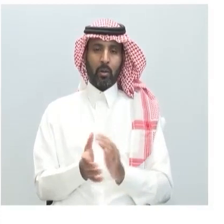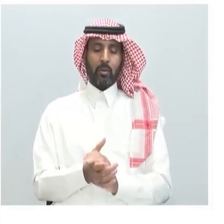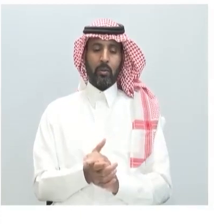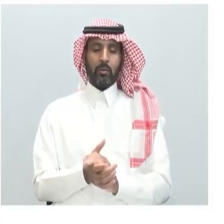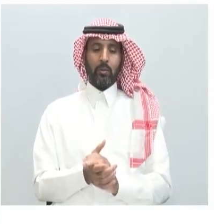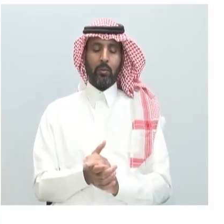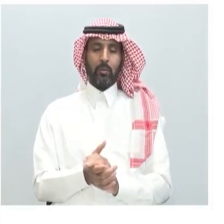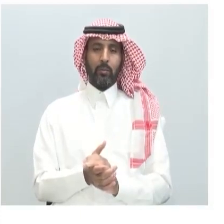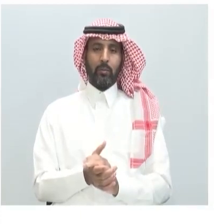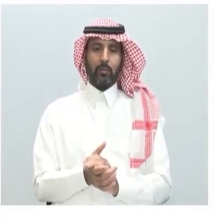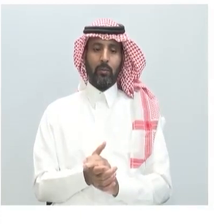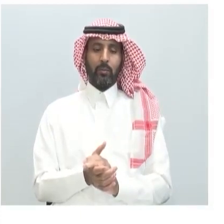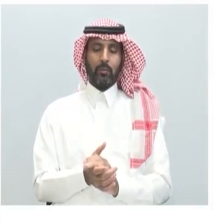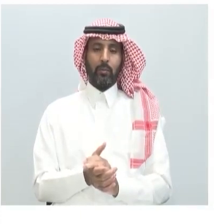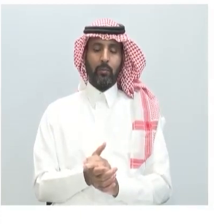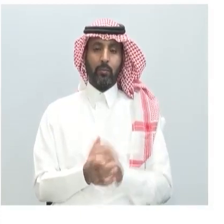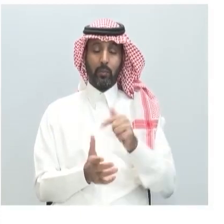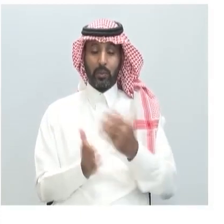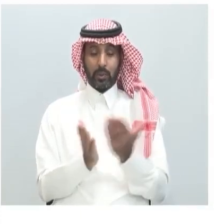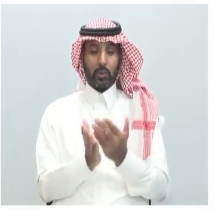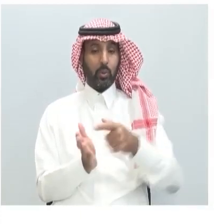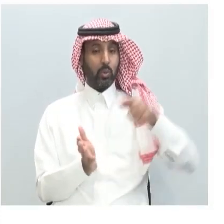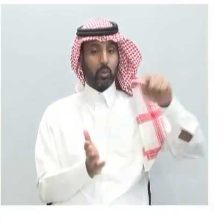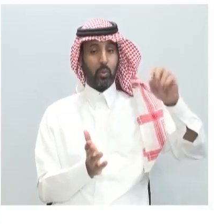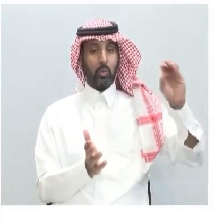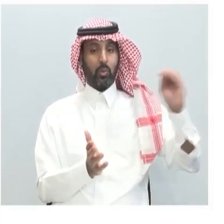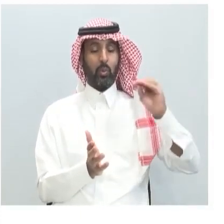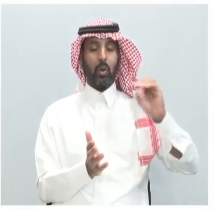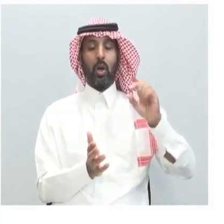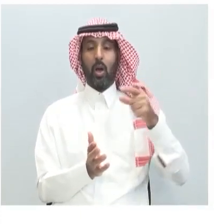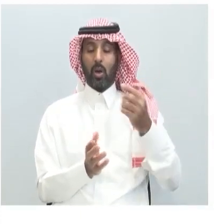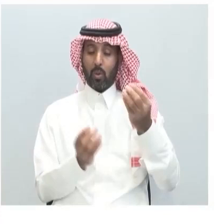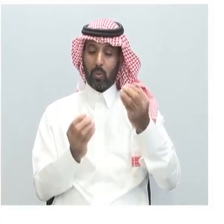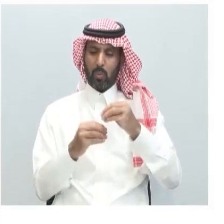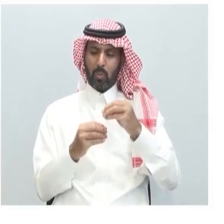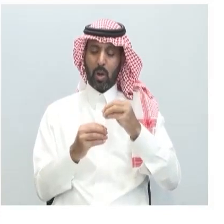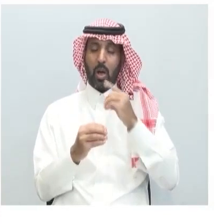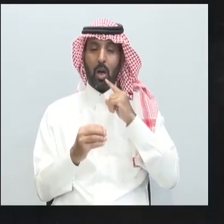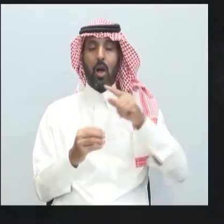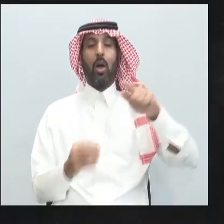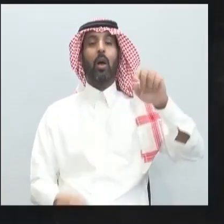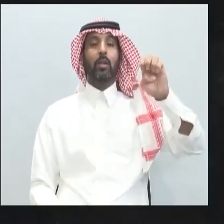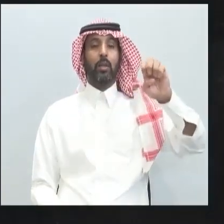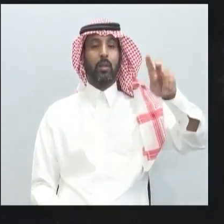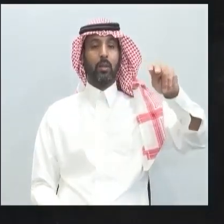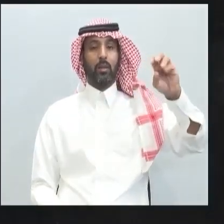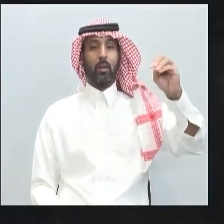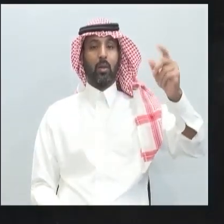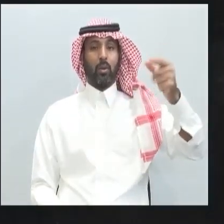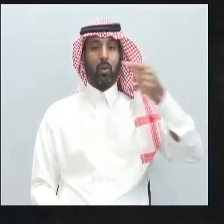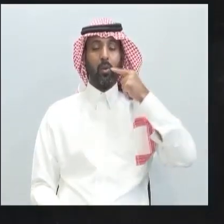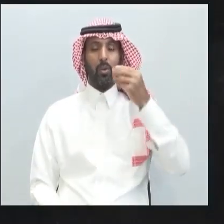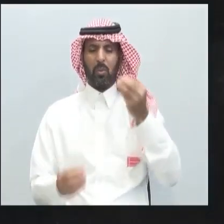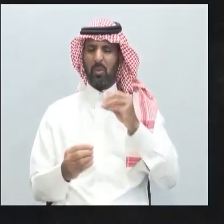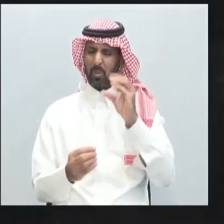Moving on to the next part of today's lesson, two and enough. Of course, we know the meaning of two,